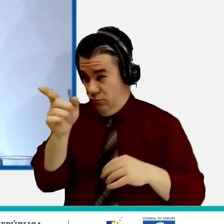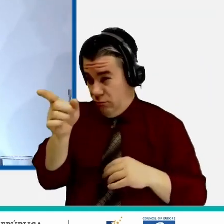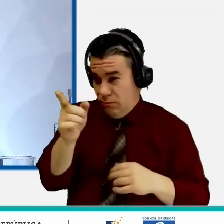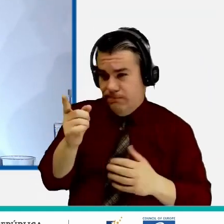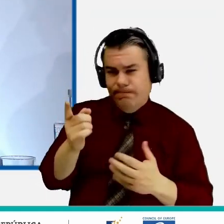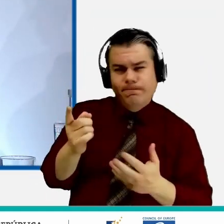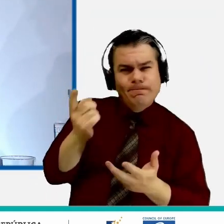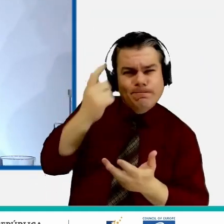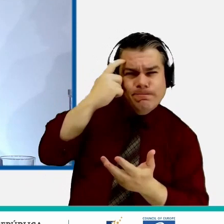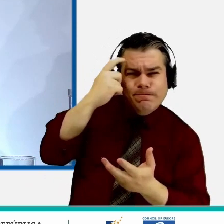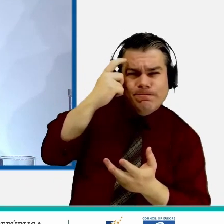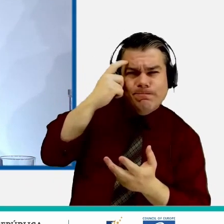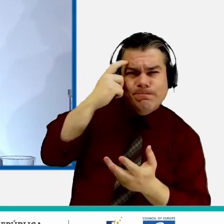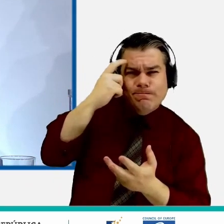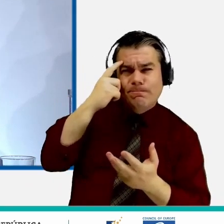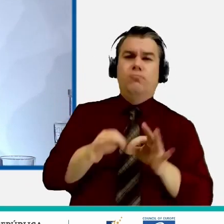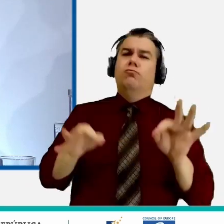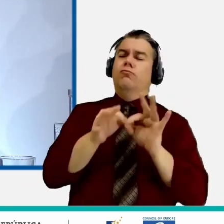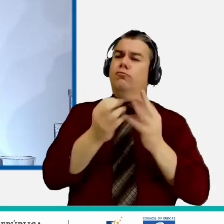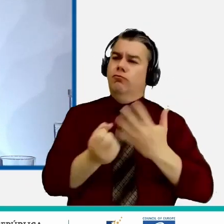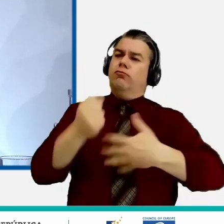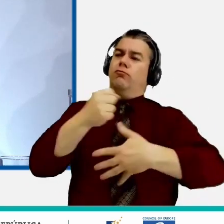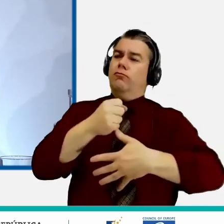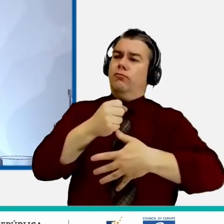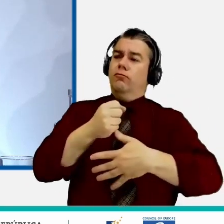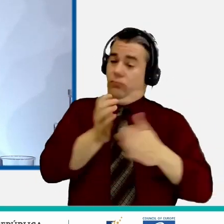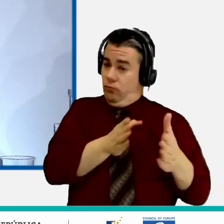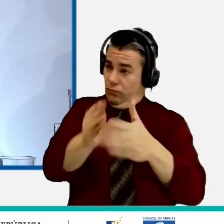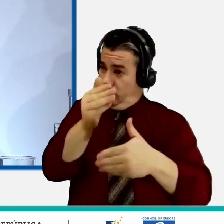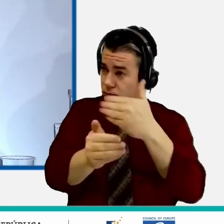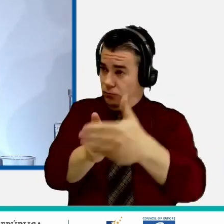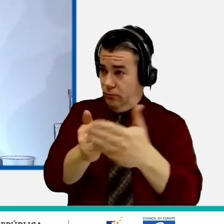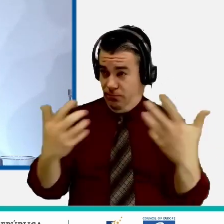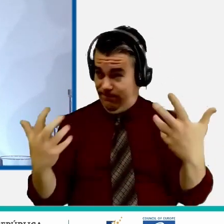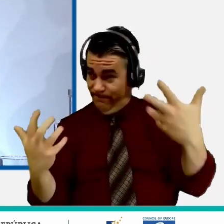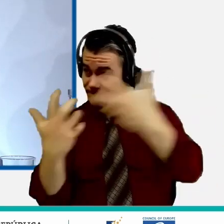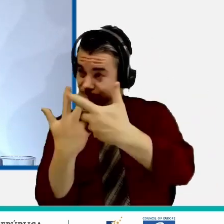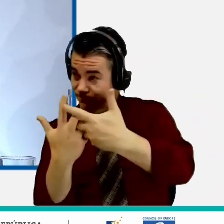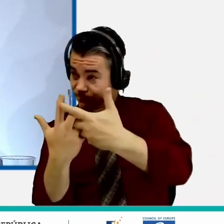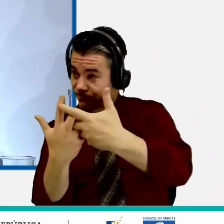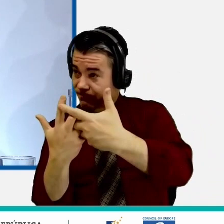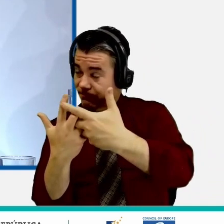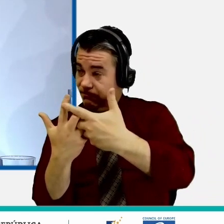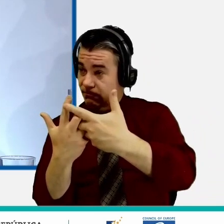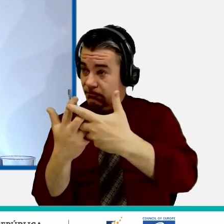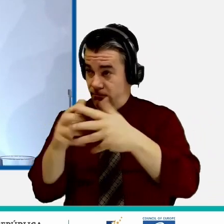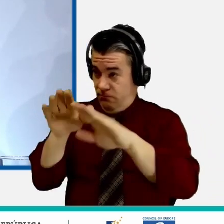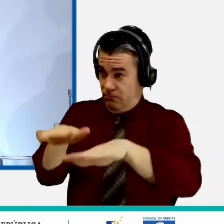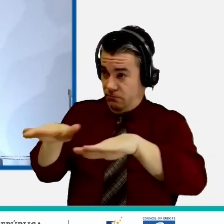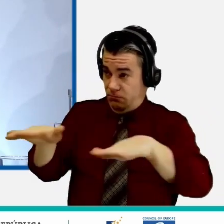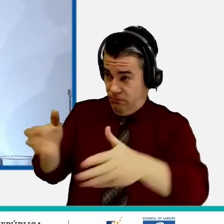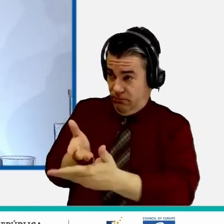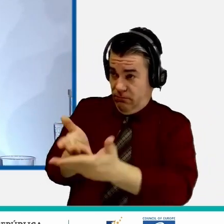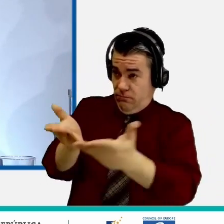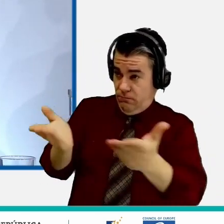the way how we see the roadmap corresponds to the views and the expectations of children and young people? Or